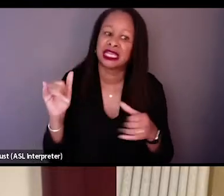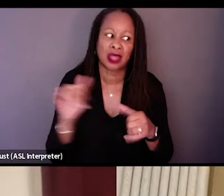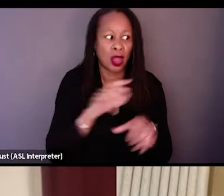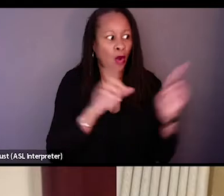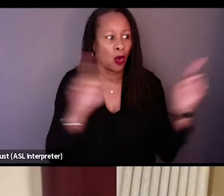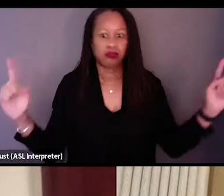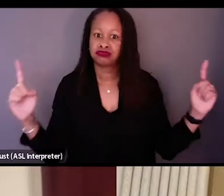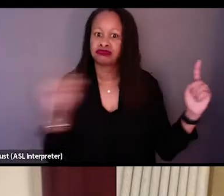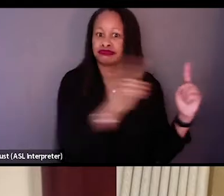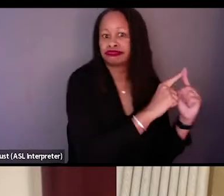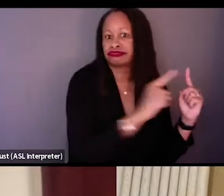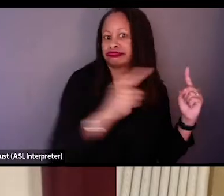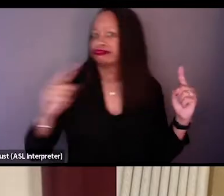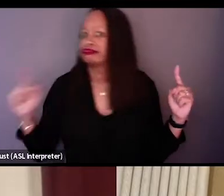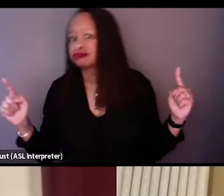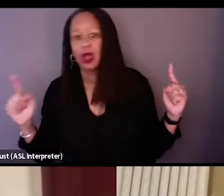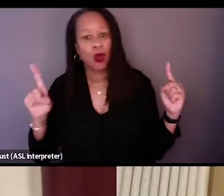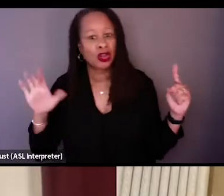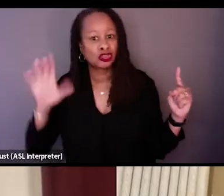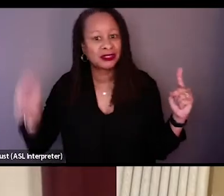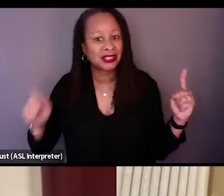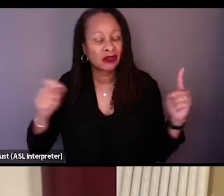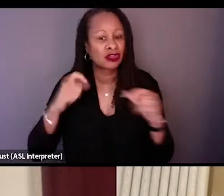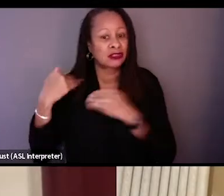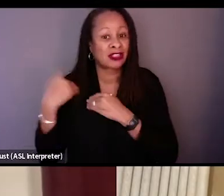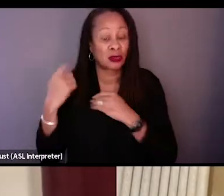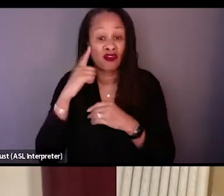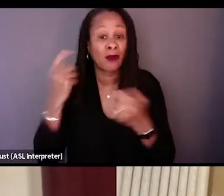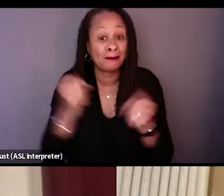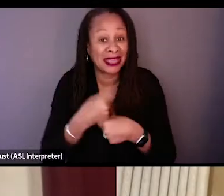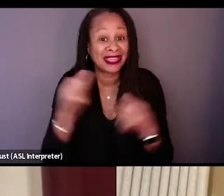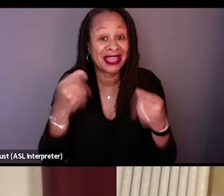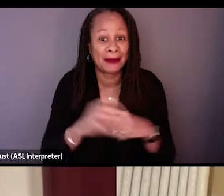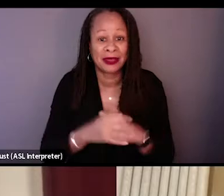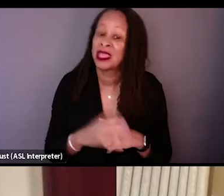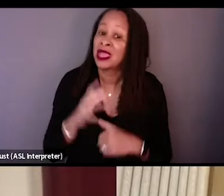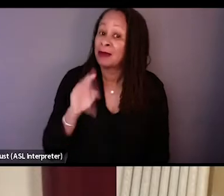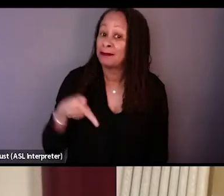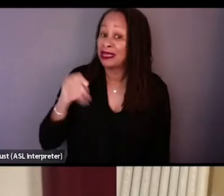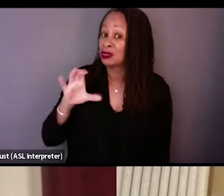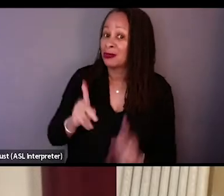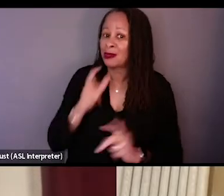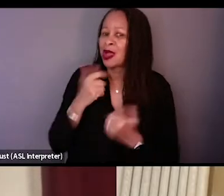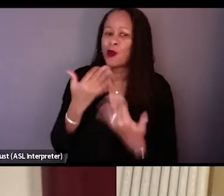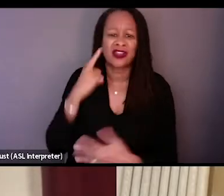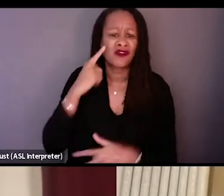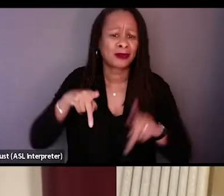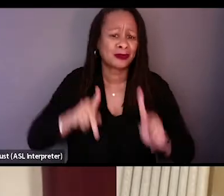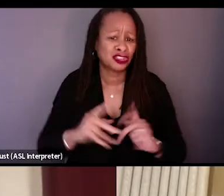because yeah, you're right. I mean, that's the great thing about this, that people of color weren't waiting for permission, but there's also the awful kind